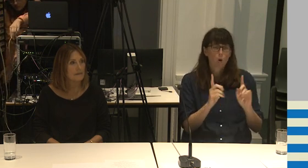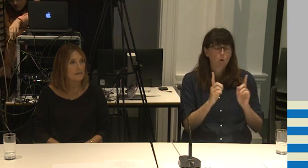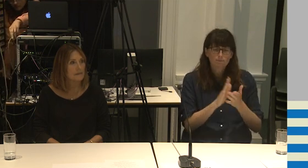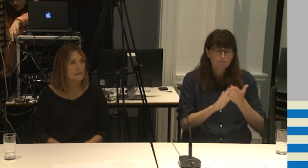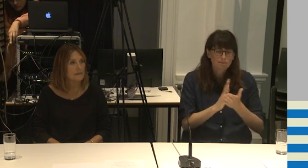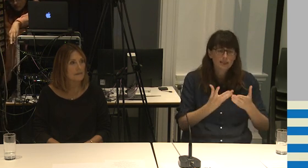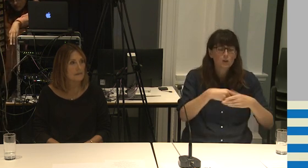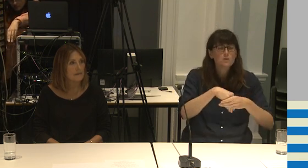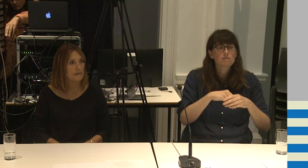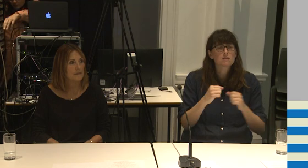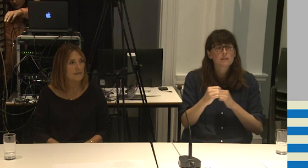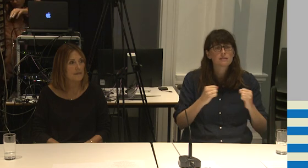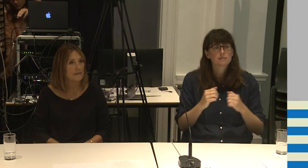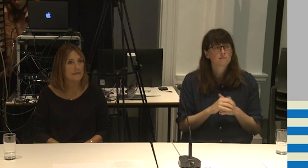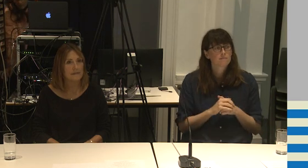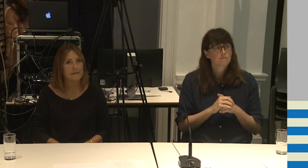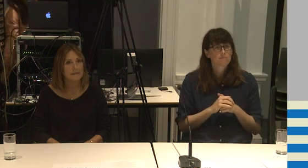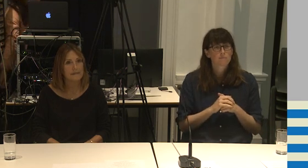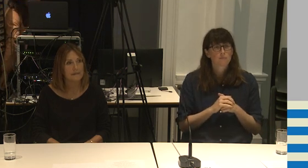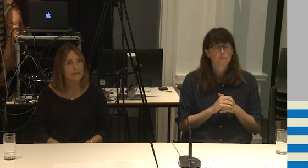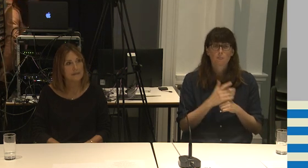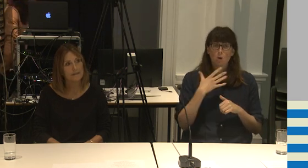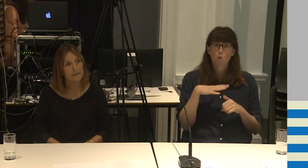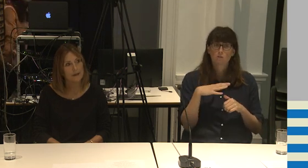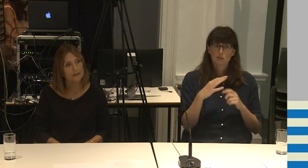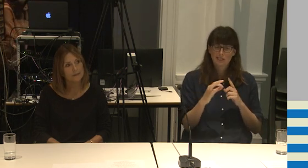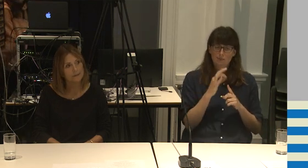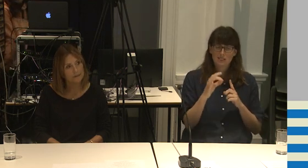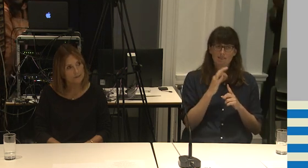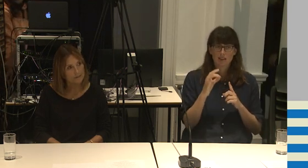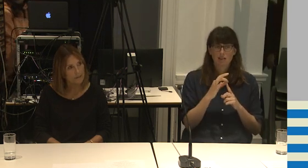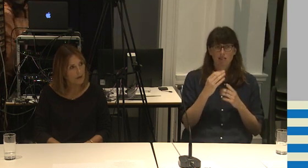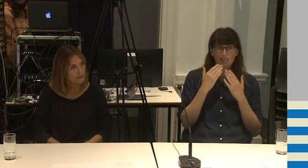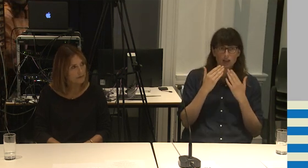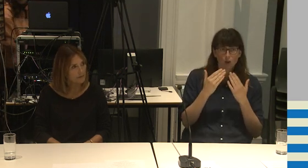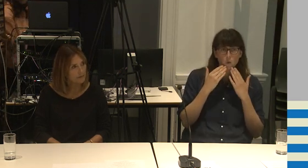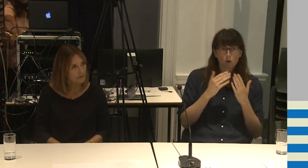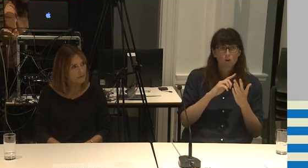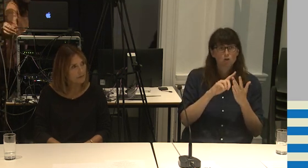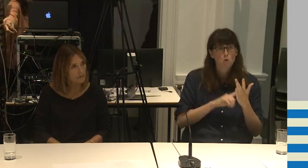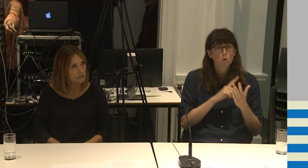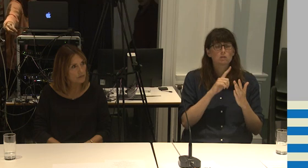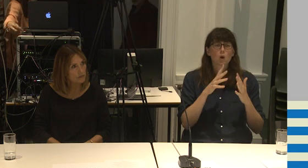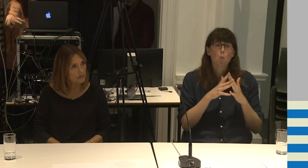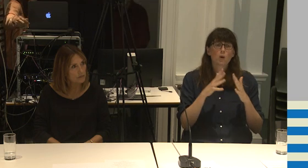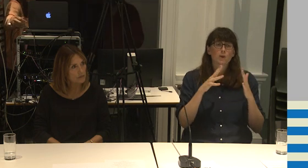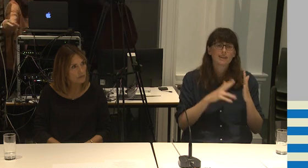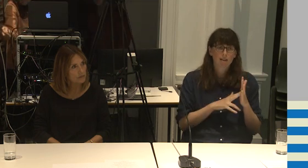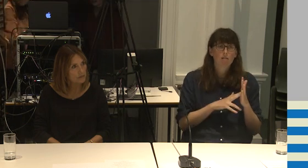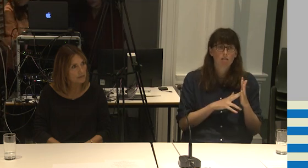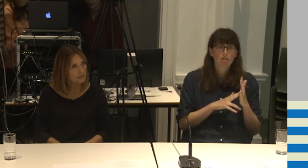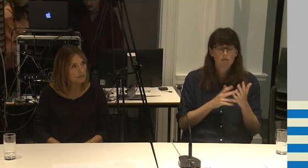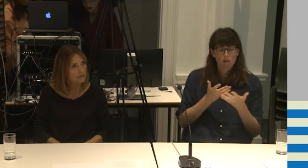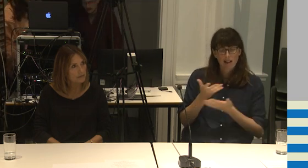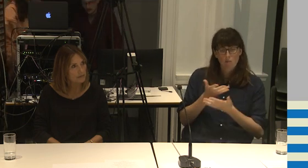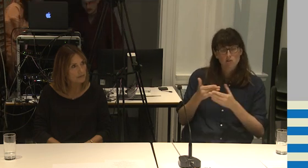an inclusive space. We'd like to give a special mention to Jordan Whitewood-Neal for the conversation, collaboration